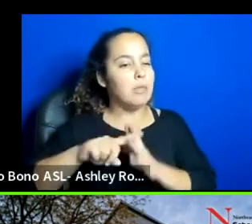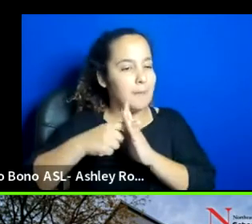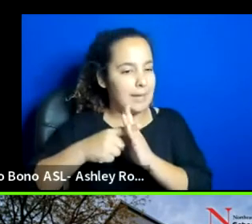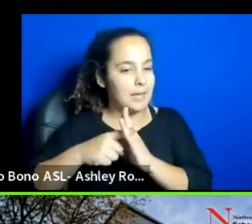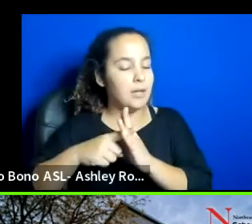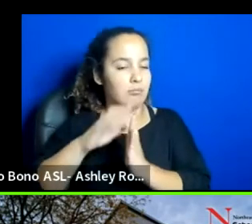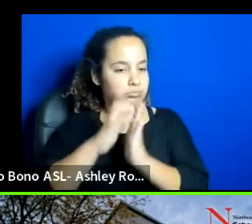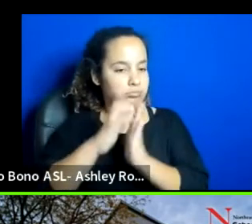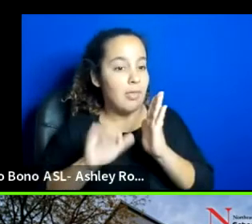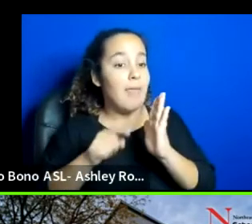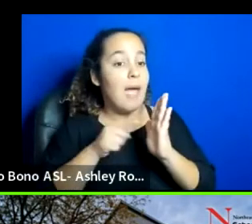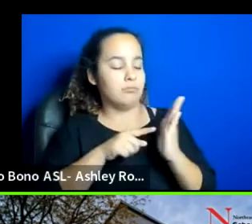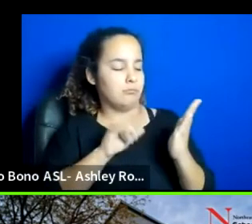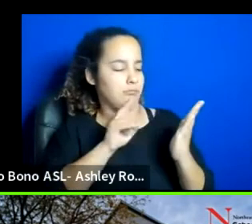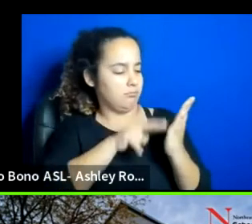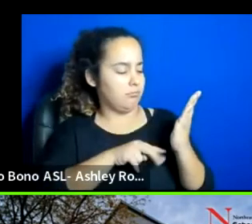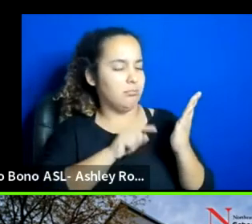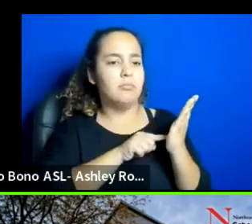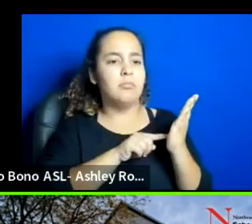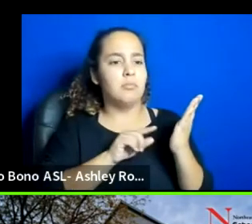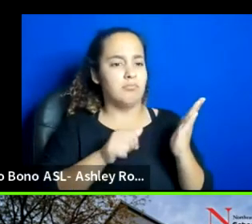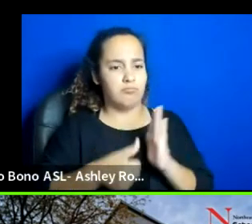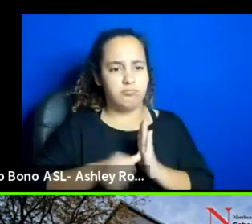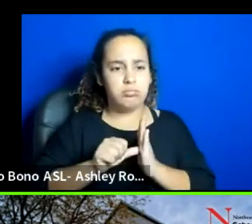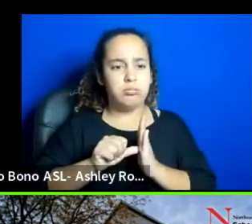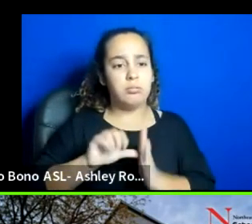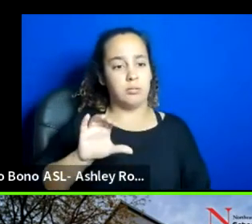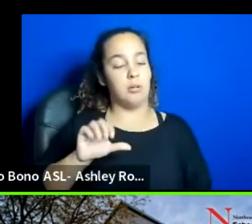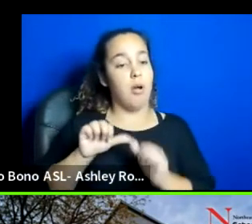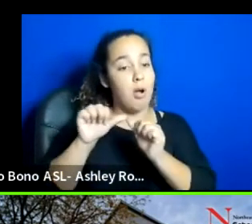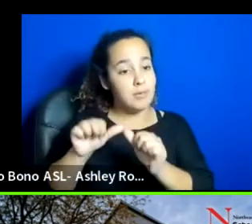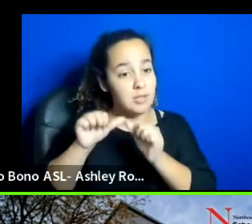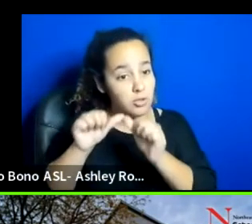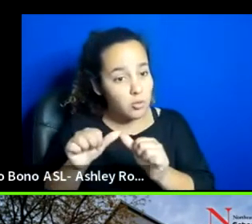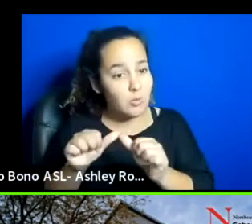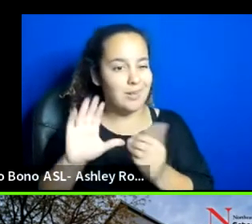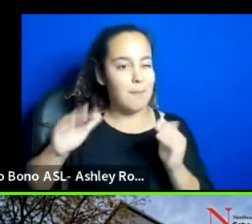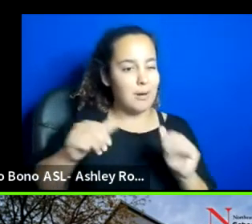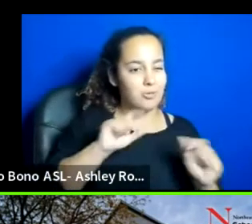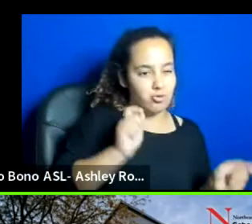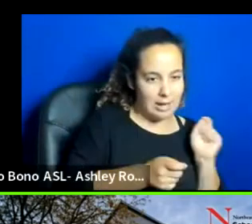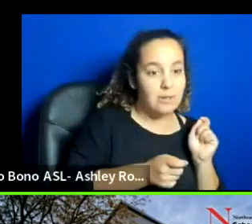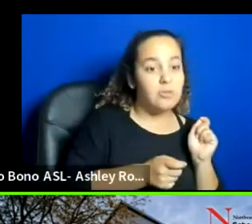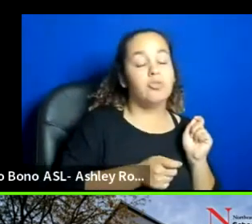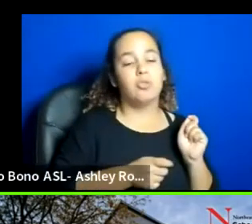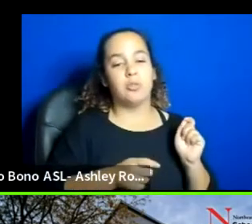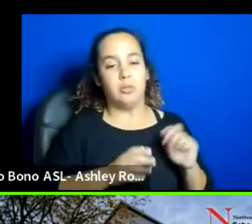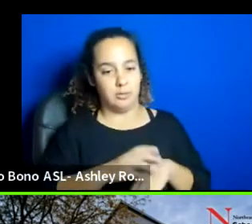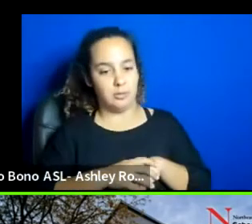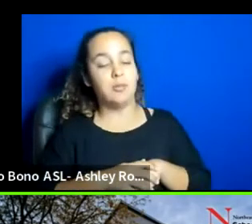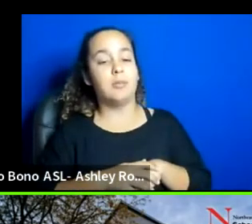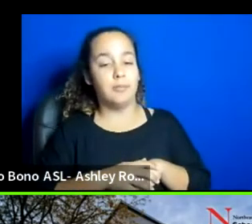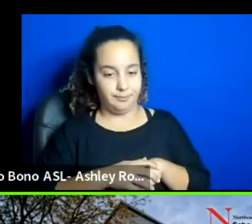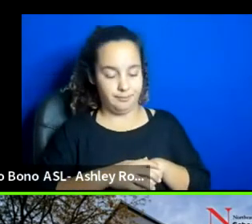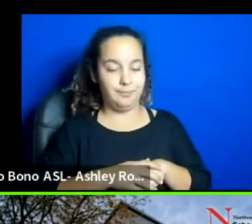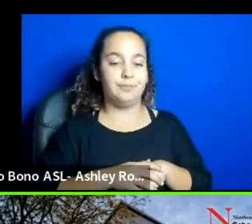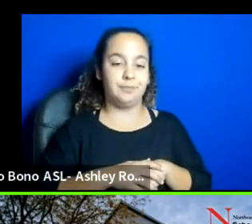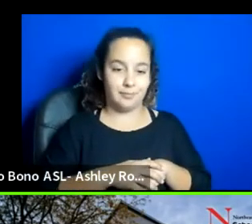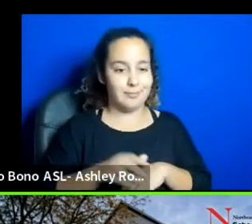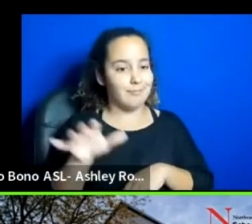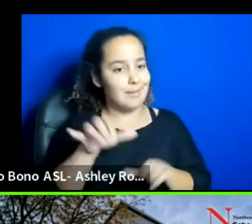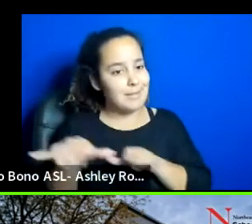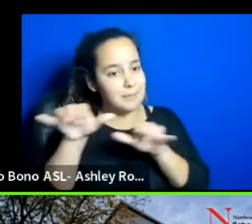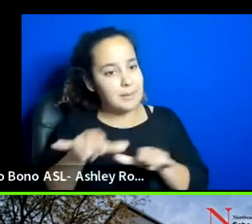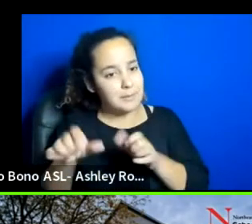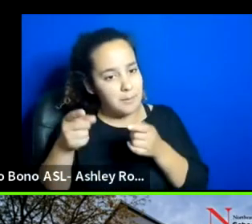that epilogue was that it stressed continuity much more than change, the same clashes, the same negotiations between parties happening, even with